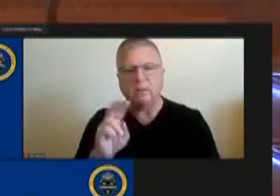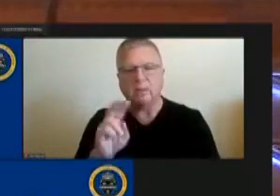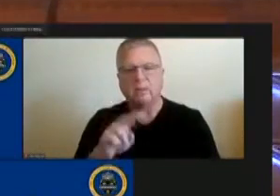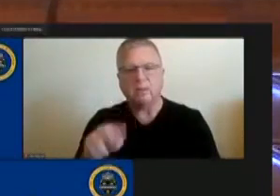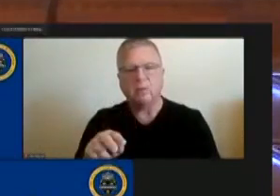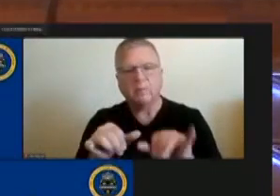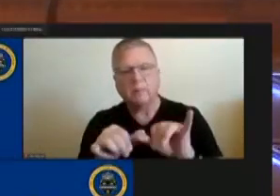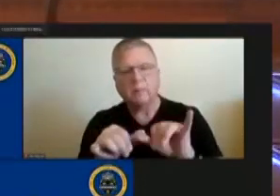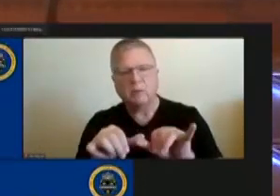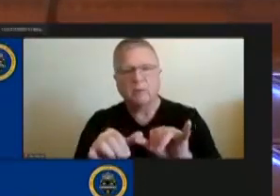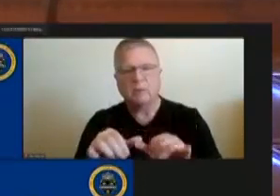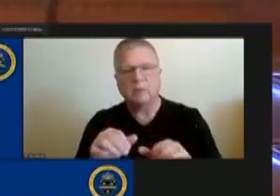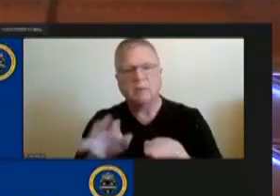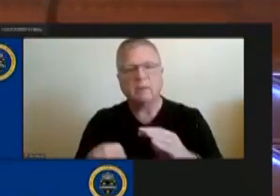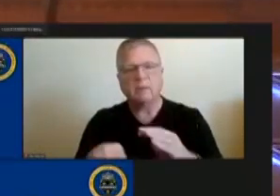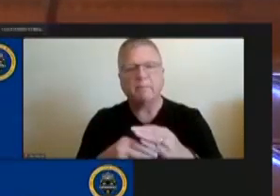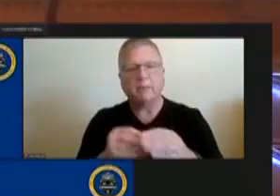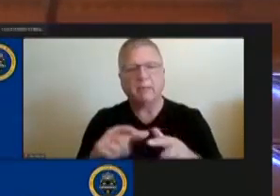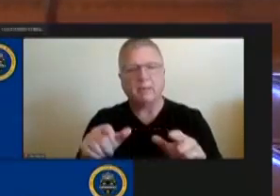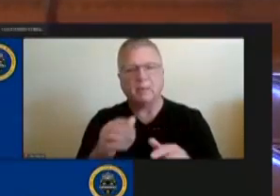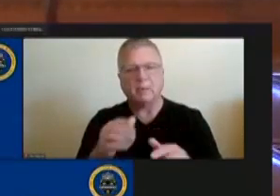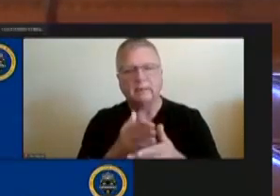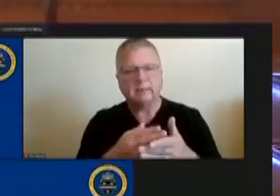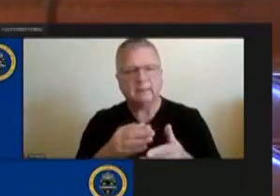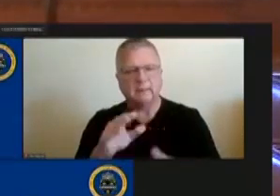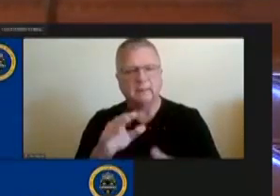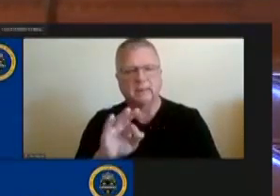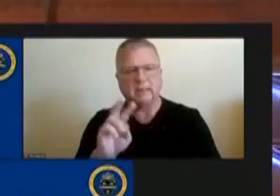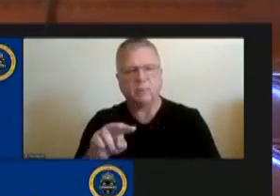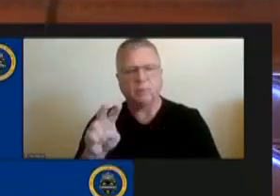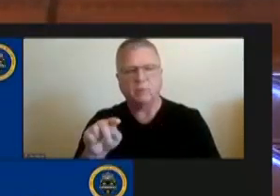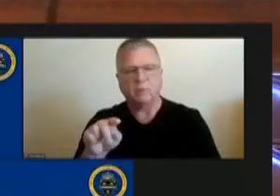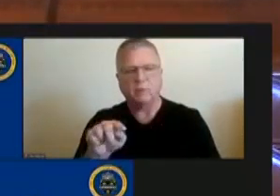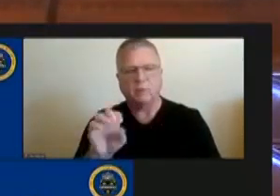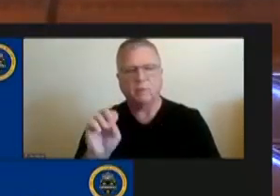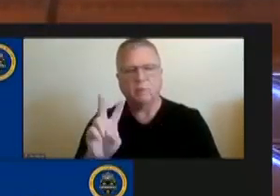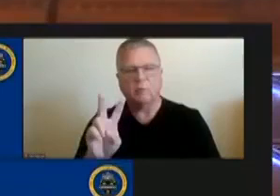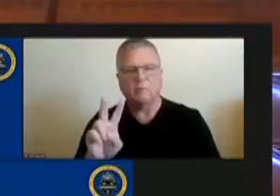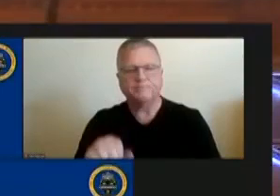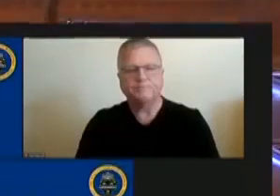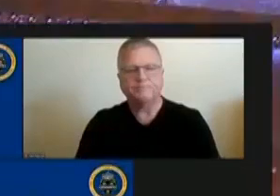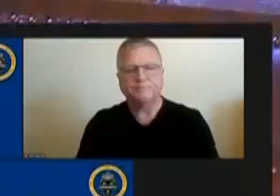by amending language in Section 922.02.